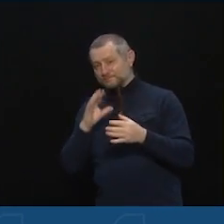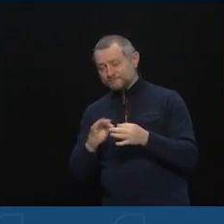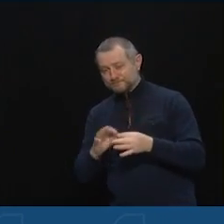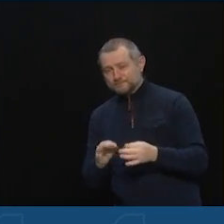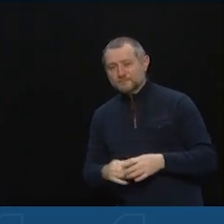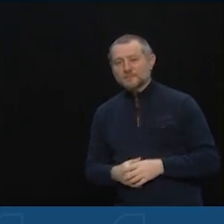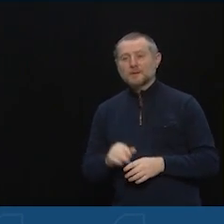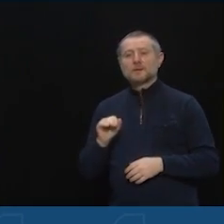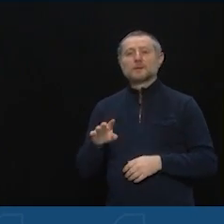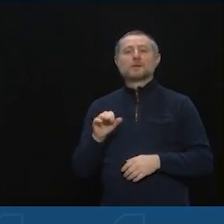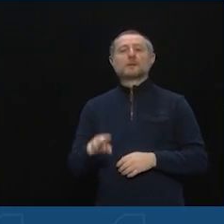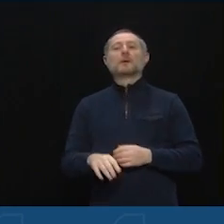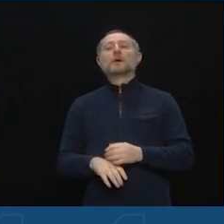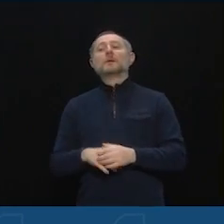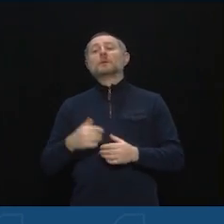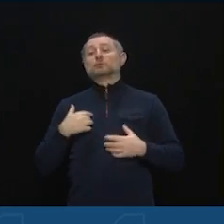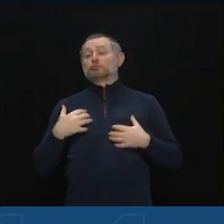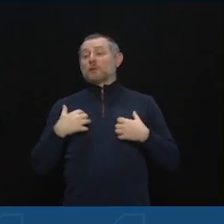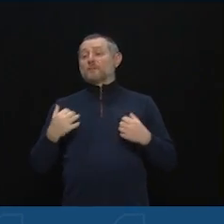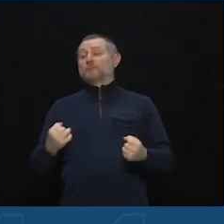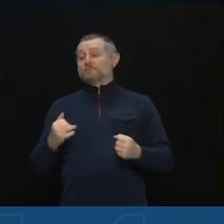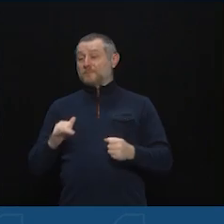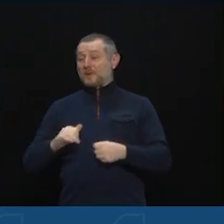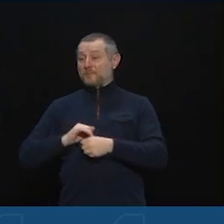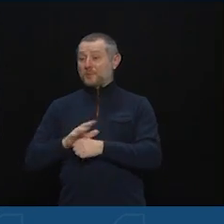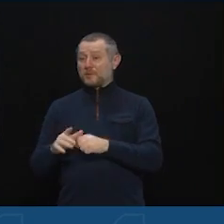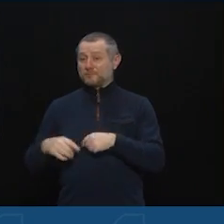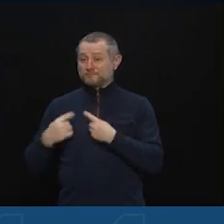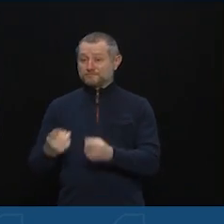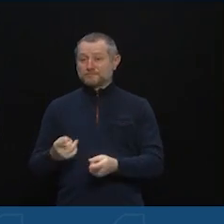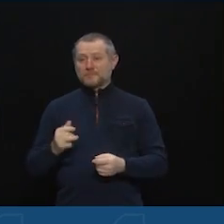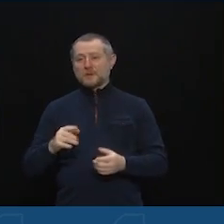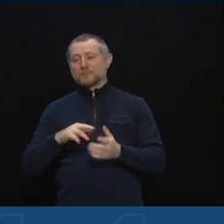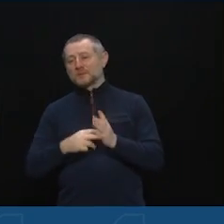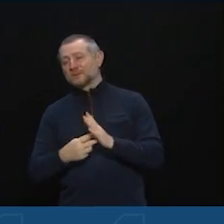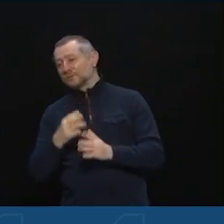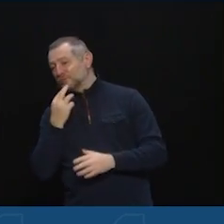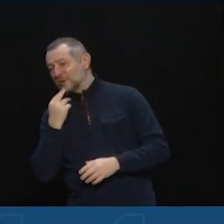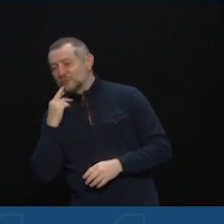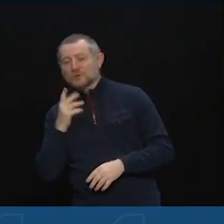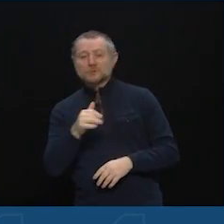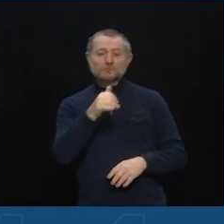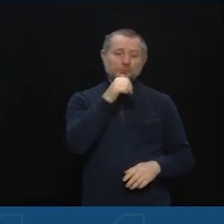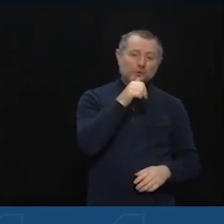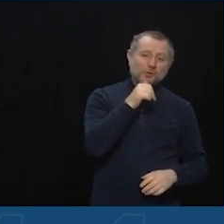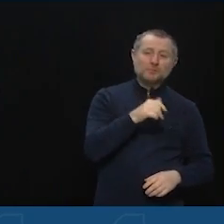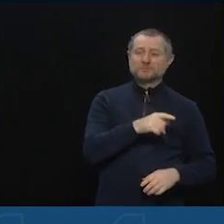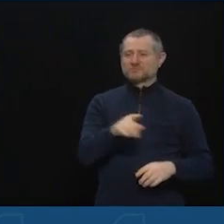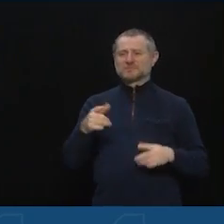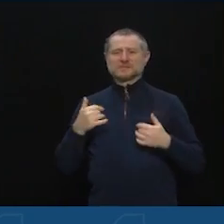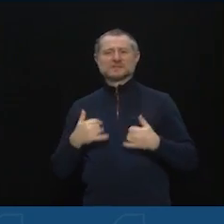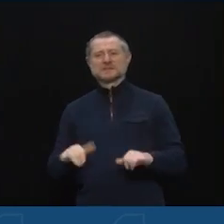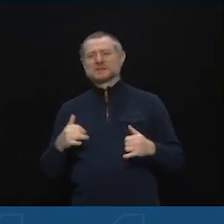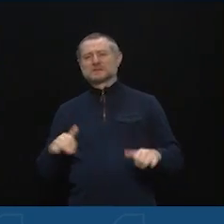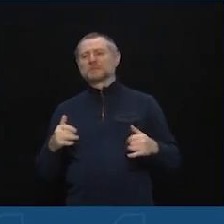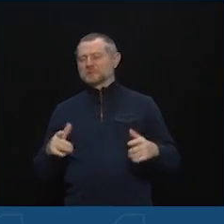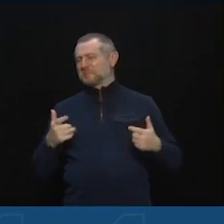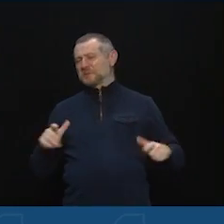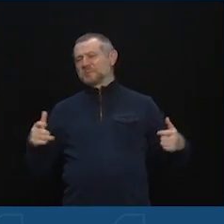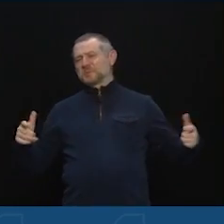the recovery from the pandemic means that our nightlife and hospitality industries, which are billion-dollar economic industries, particularly in the city of New